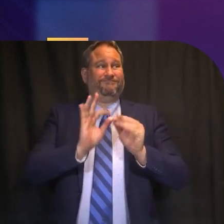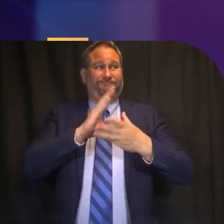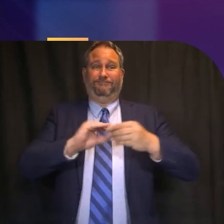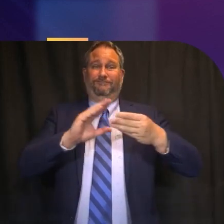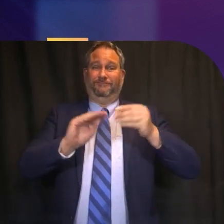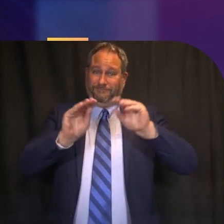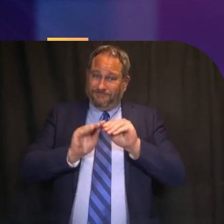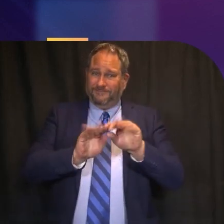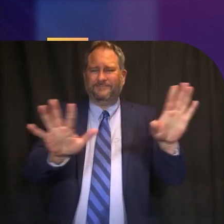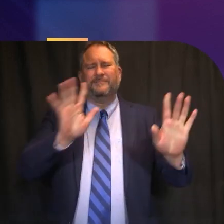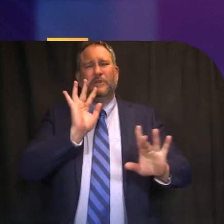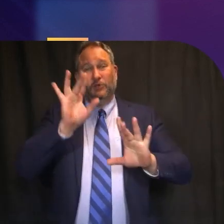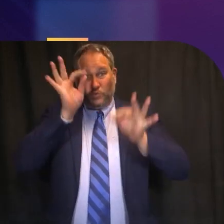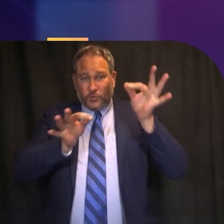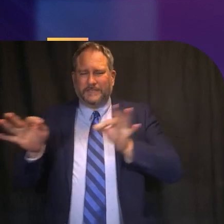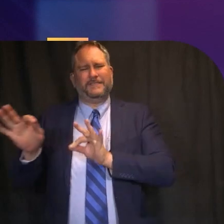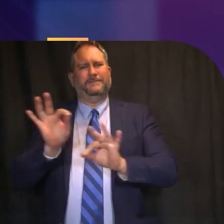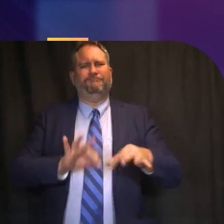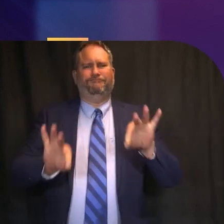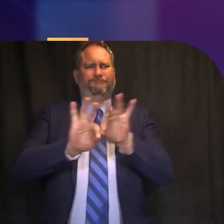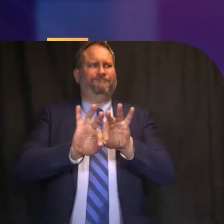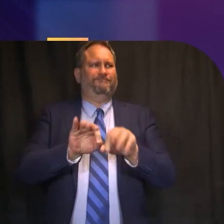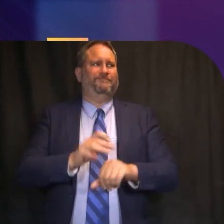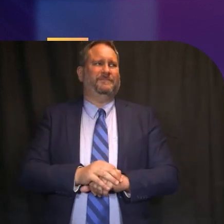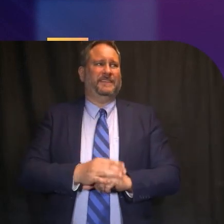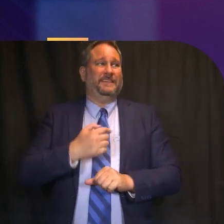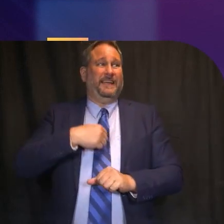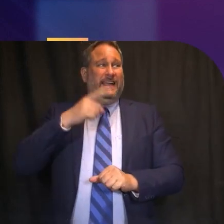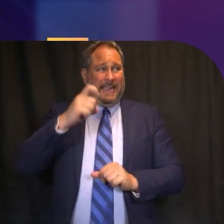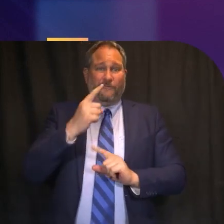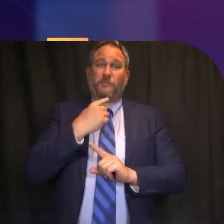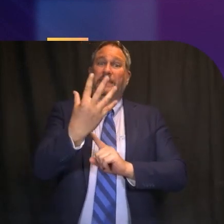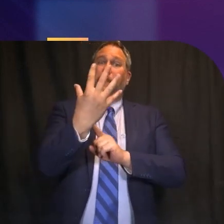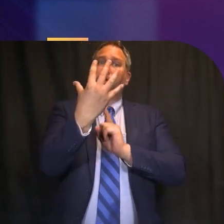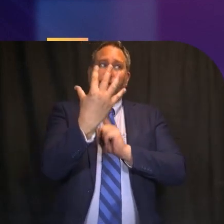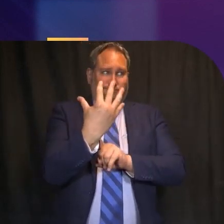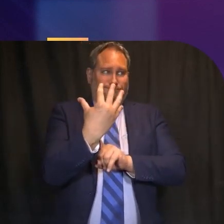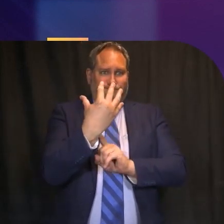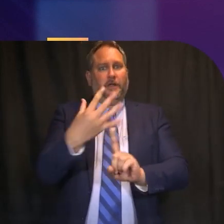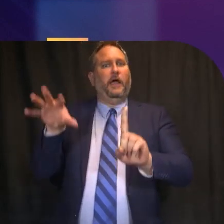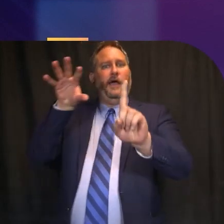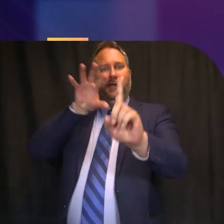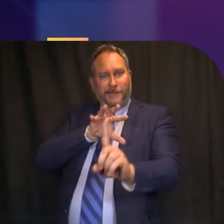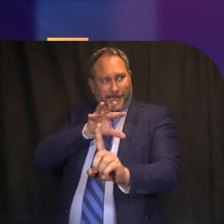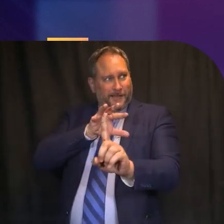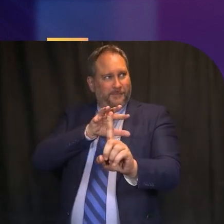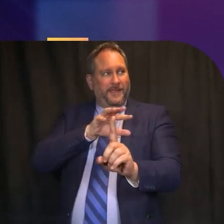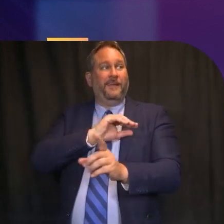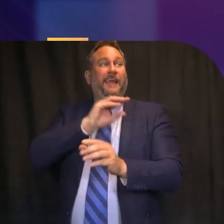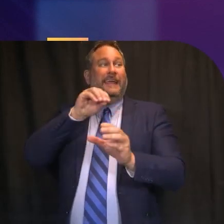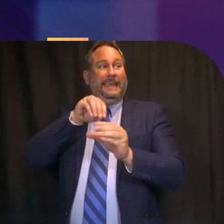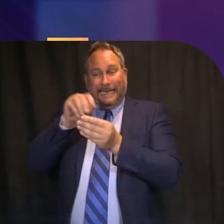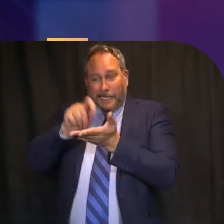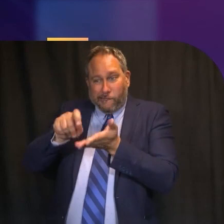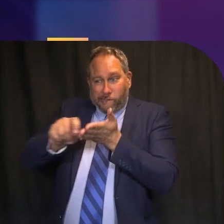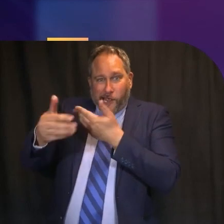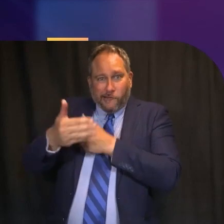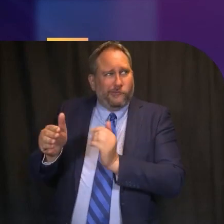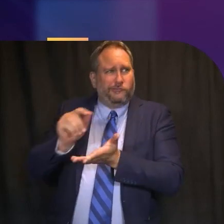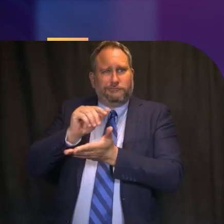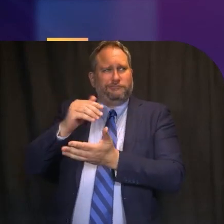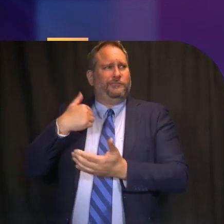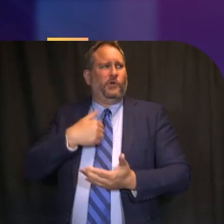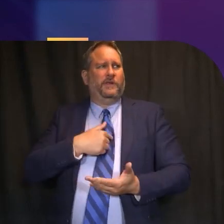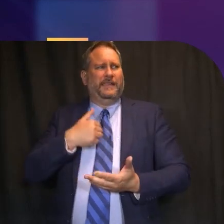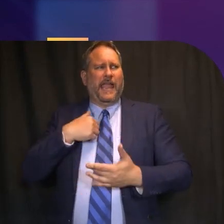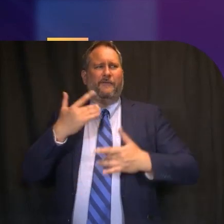camera, on set, in writers' rooms, because we have stories to tell. So I'm excited to get to work. Thank you. Thank you,